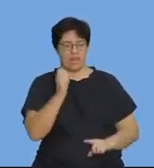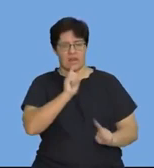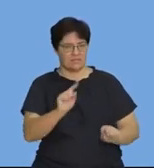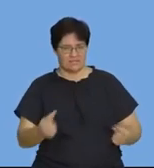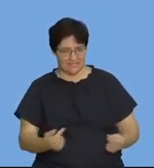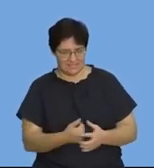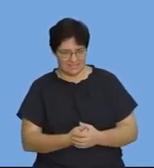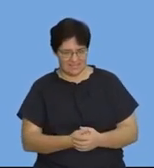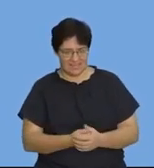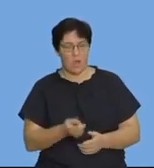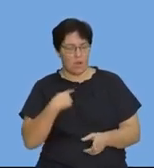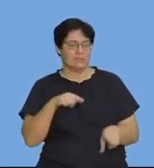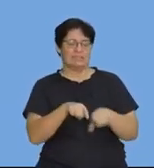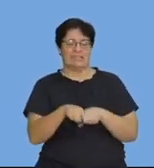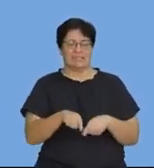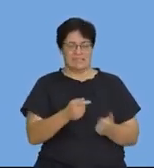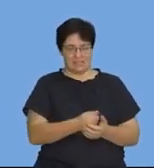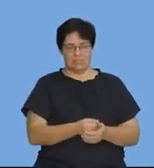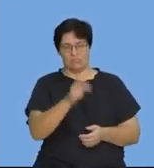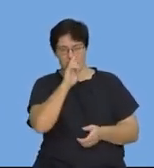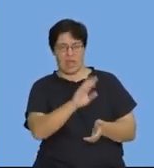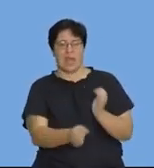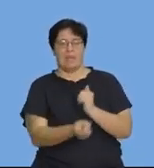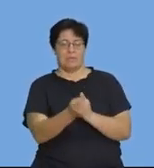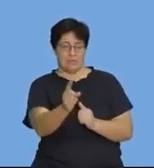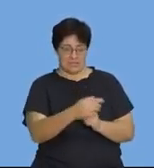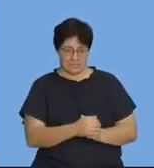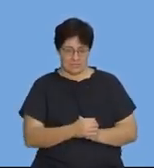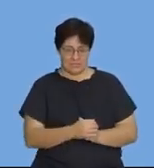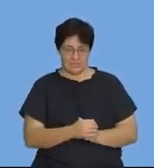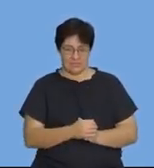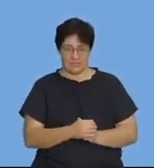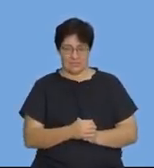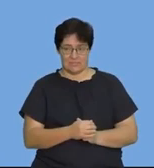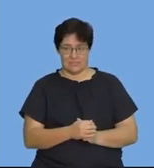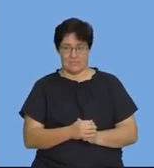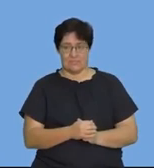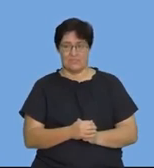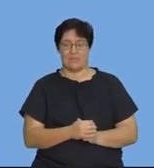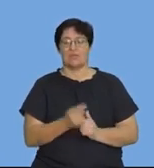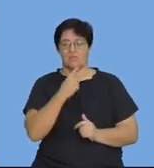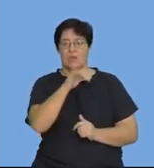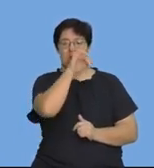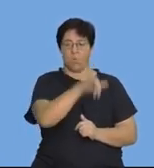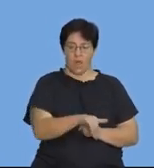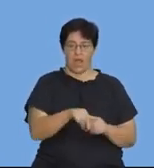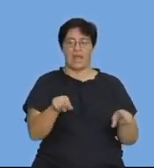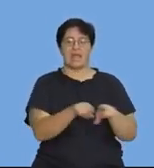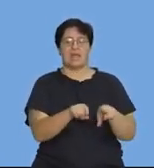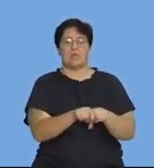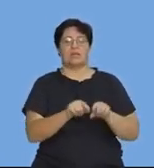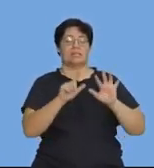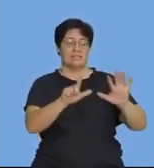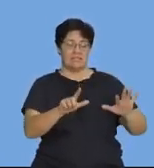trying to test for you so that you can see what's happening. And then from there, my y will be equals to 7,